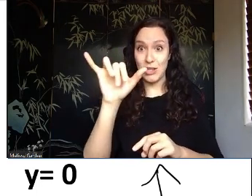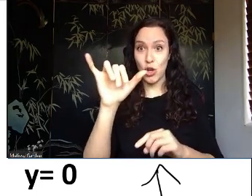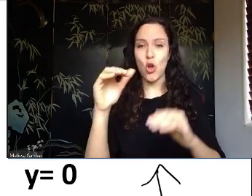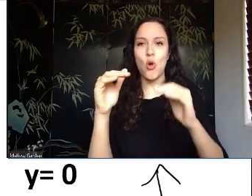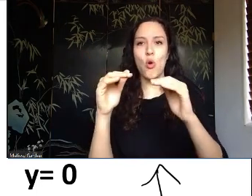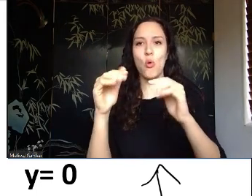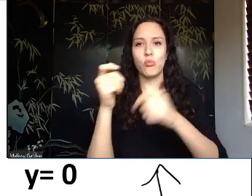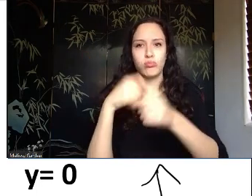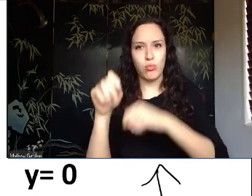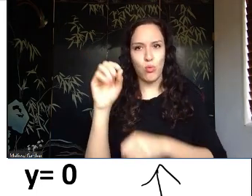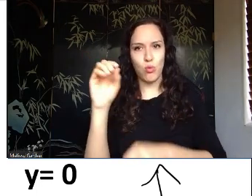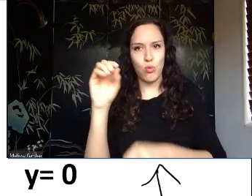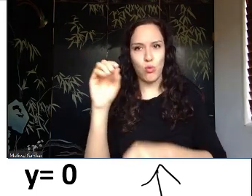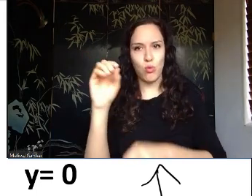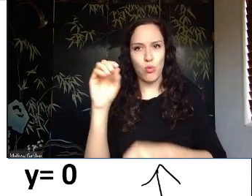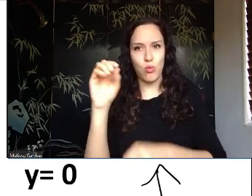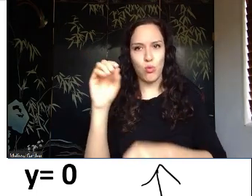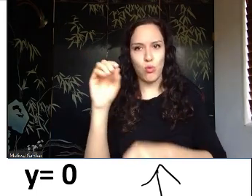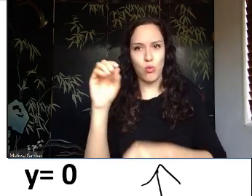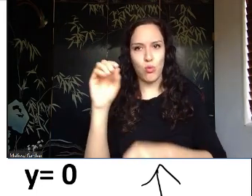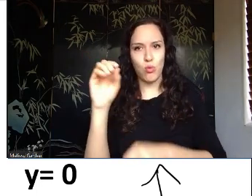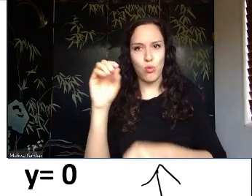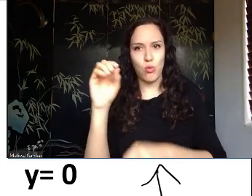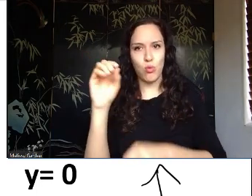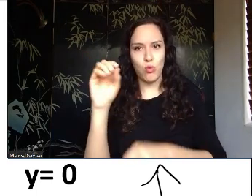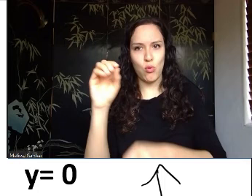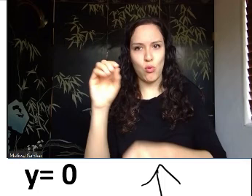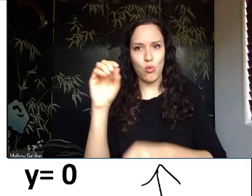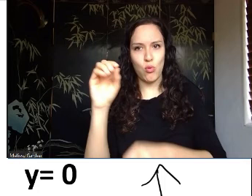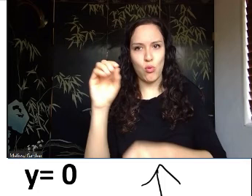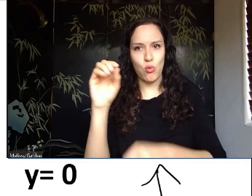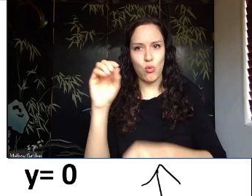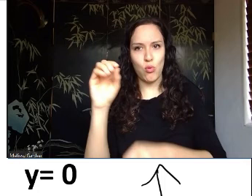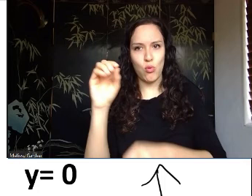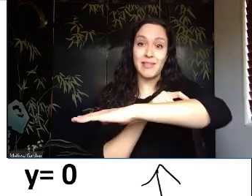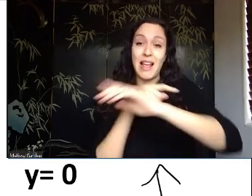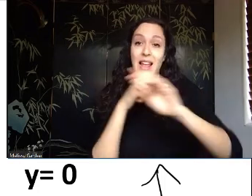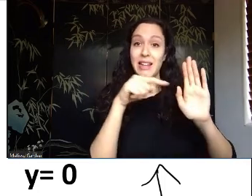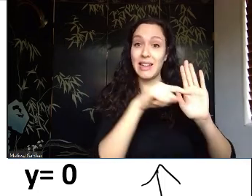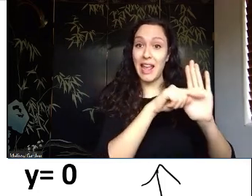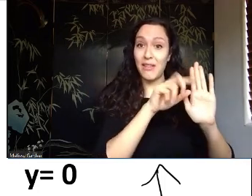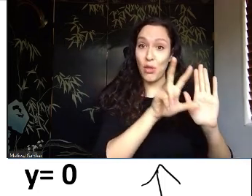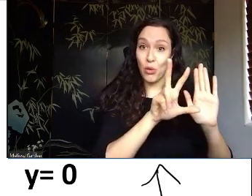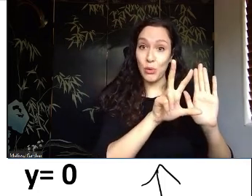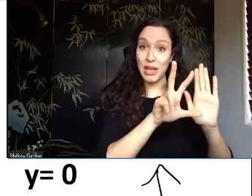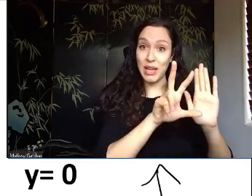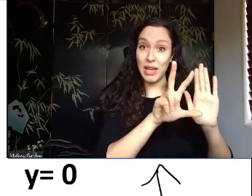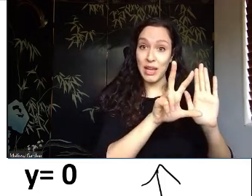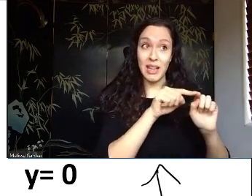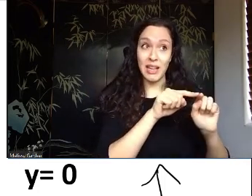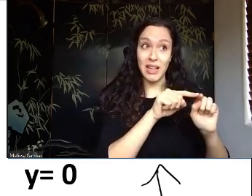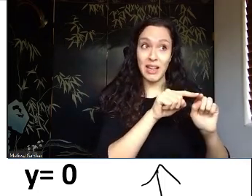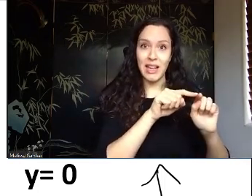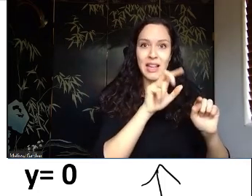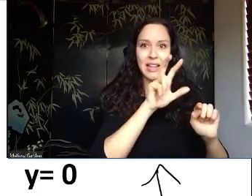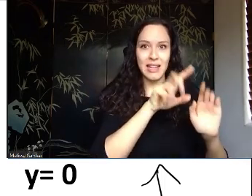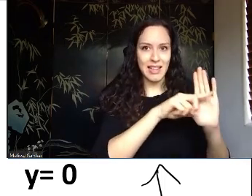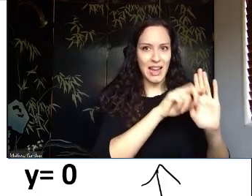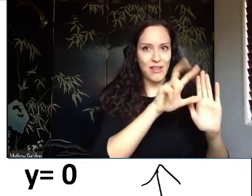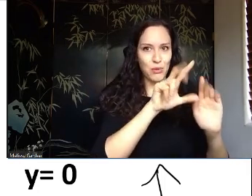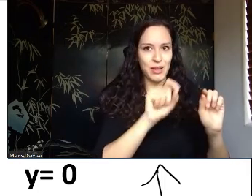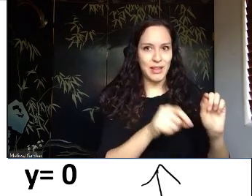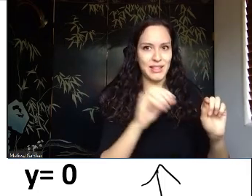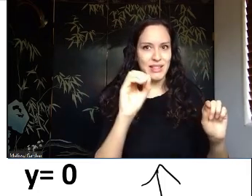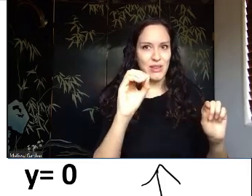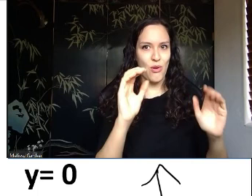where it crosses the x-axis. So if this is the x-axis at -3, what's that coordinate? -3, 0. What's